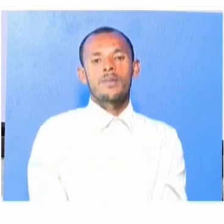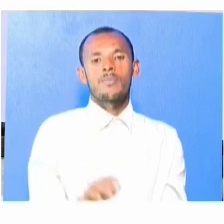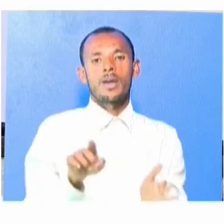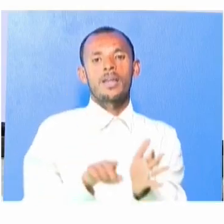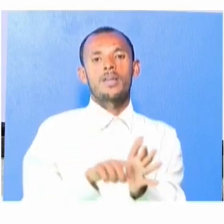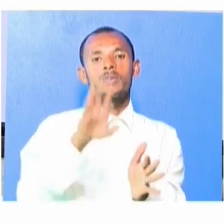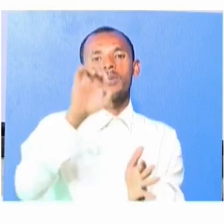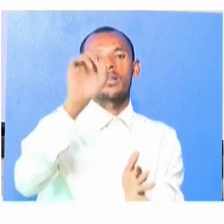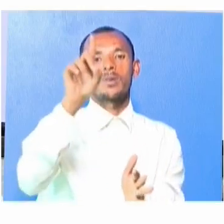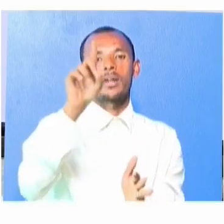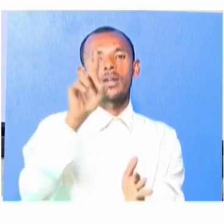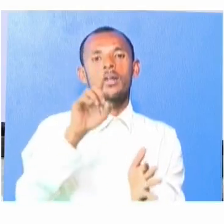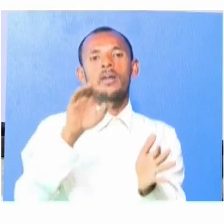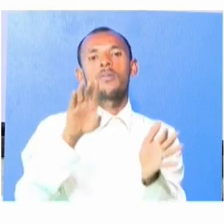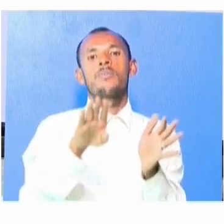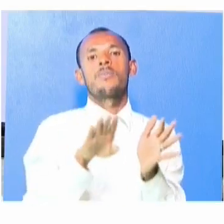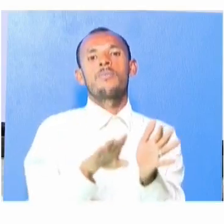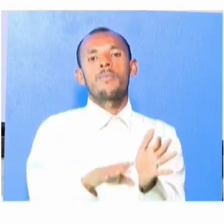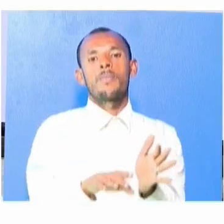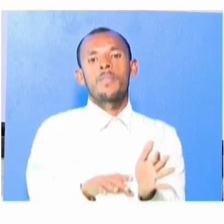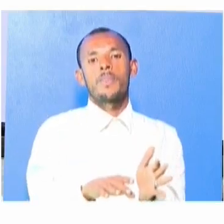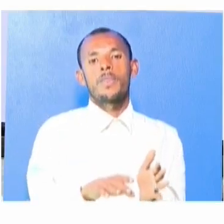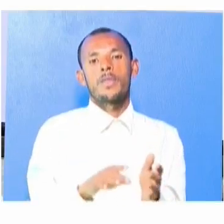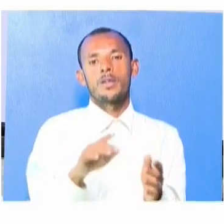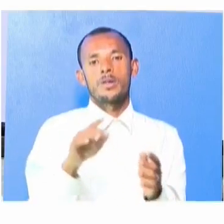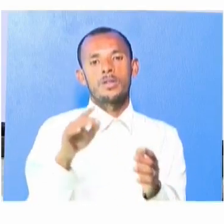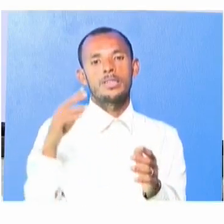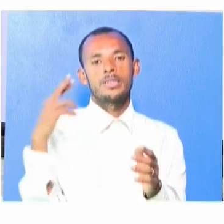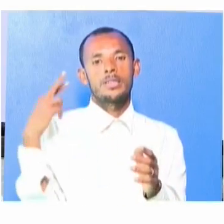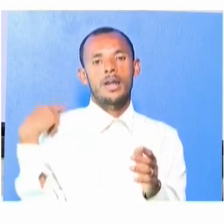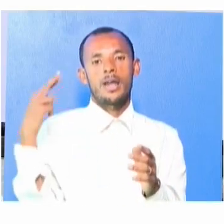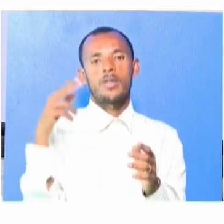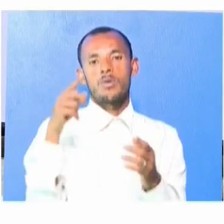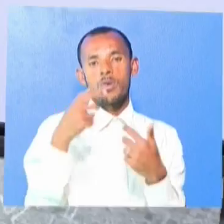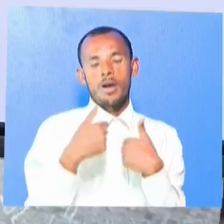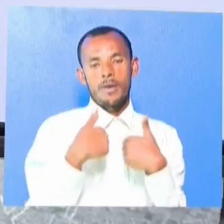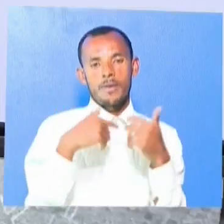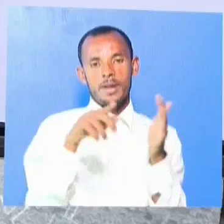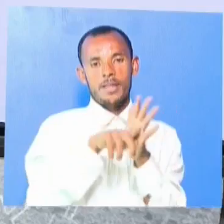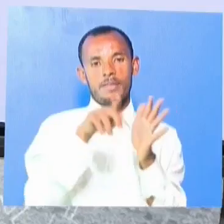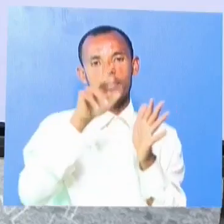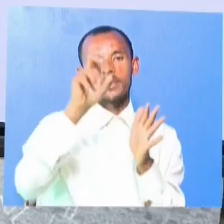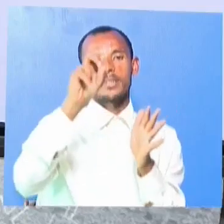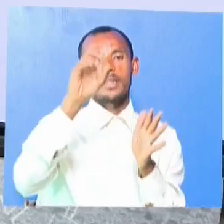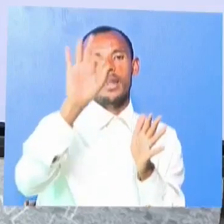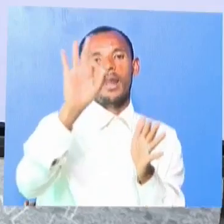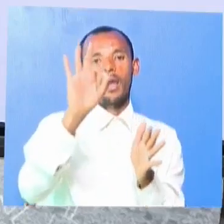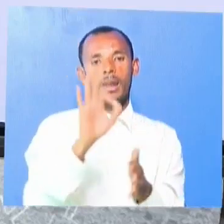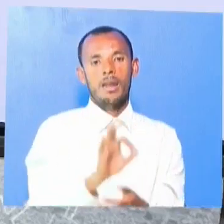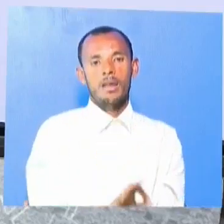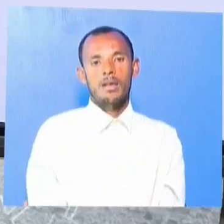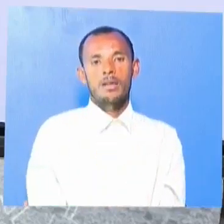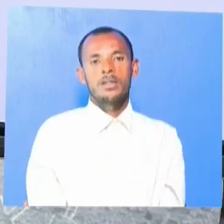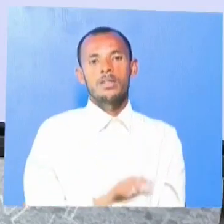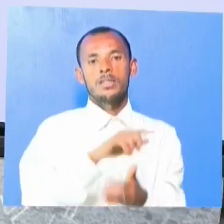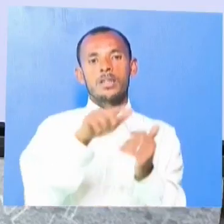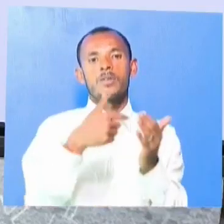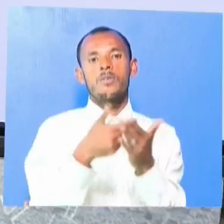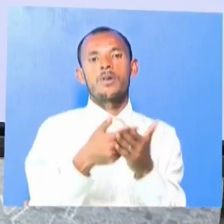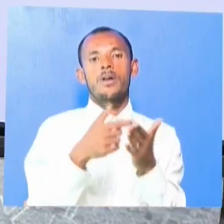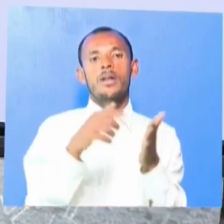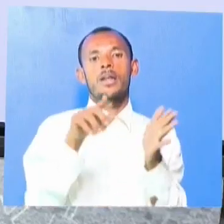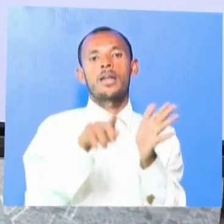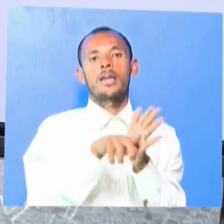-41, -42, and so on. To the right, you have -39, and so on. Therefore,